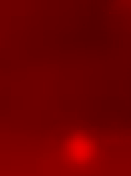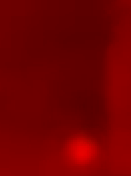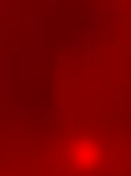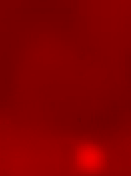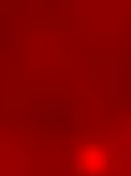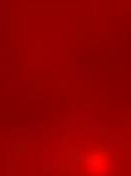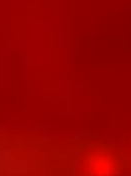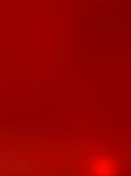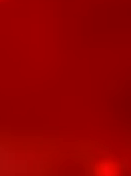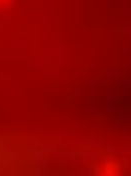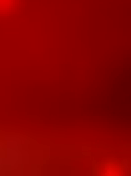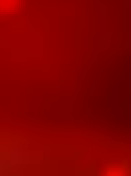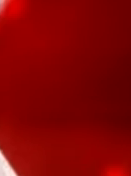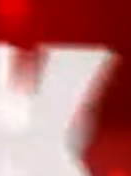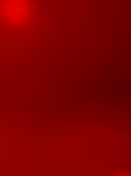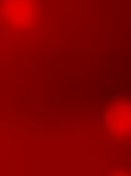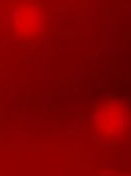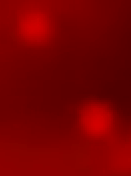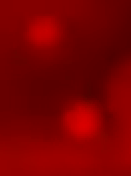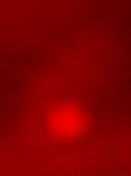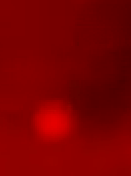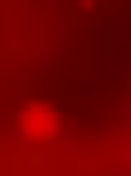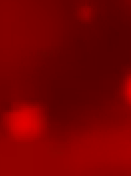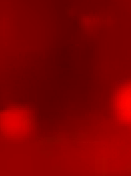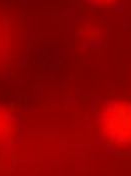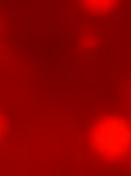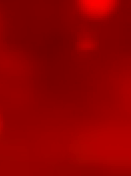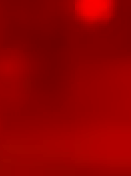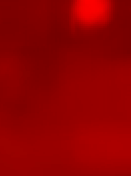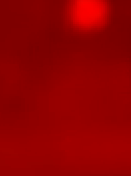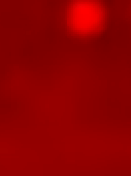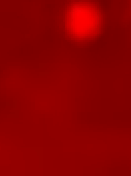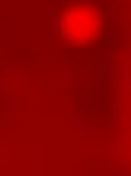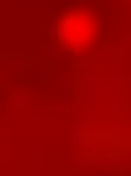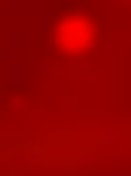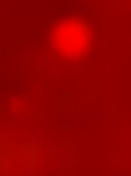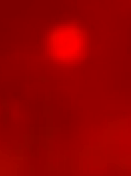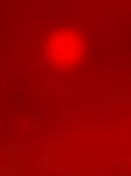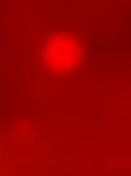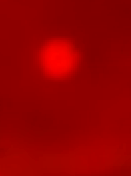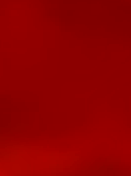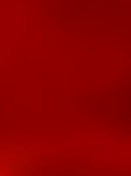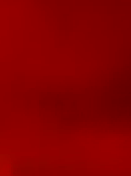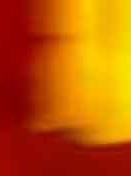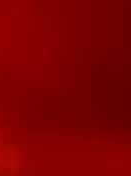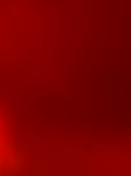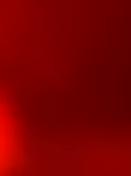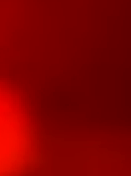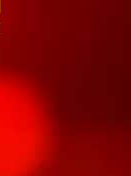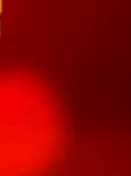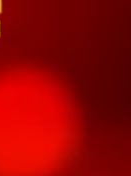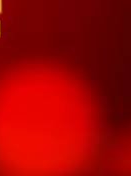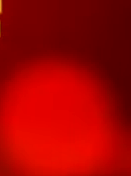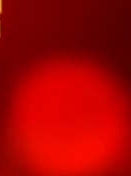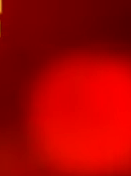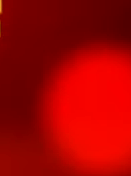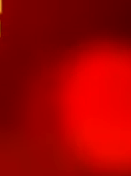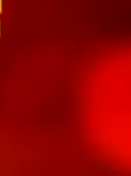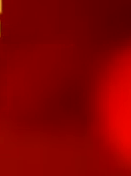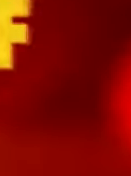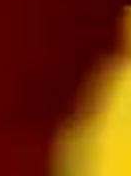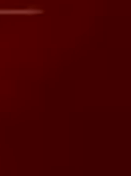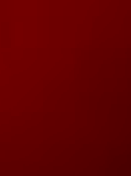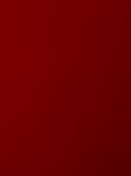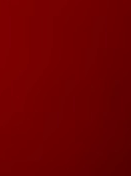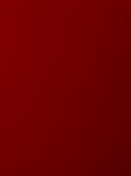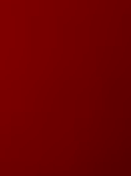ShopRite's biggest promotion is back. It's Big Red Weekend. For this weekend only, get up to 50% off